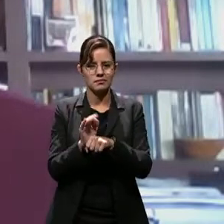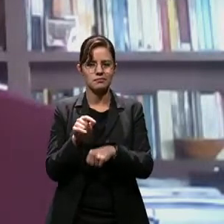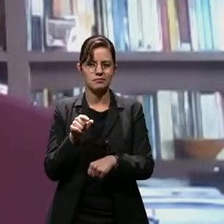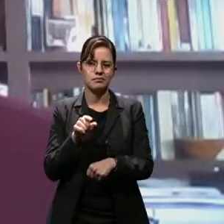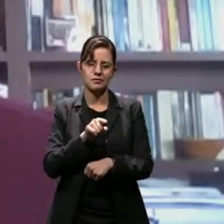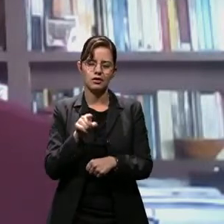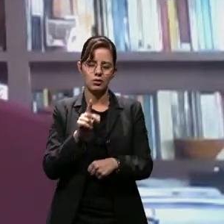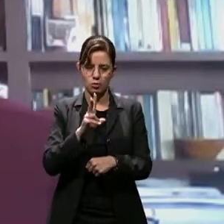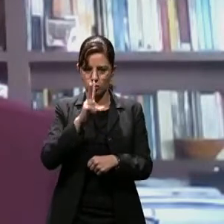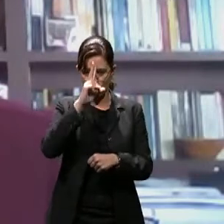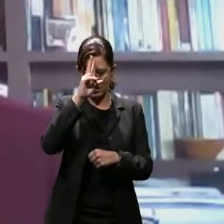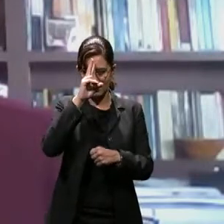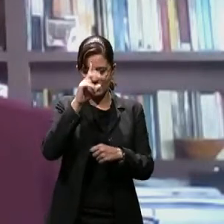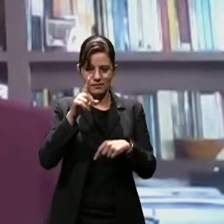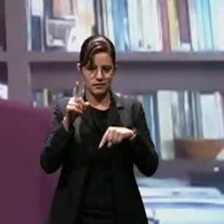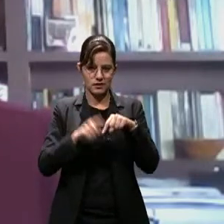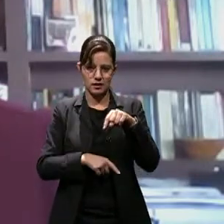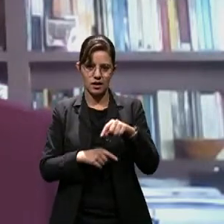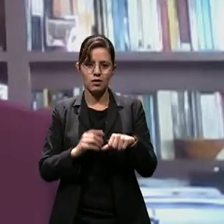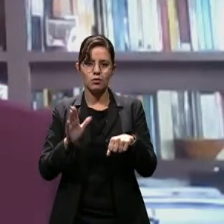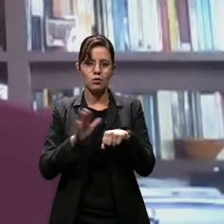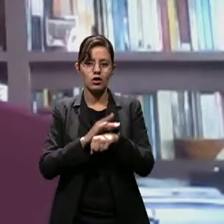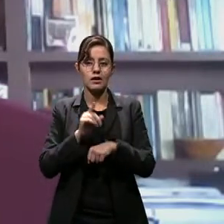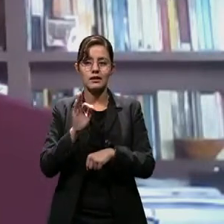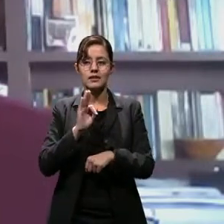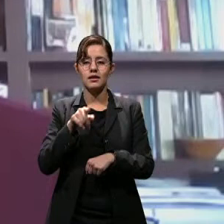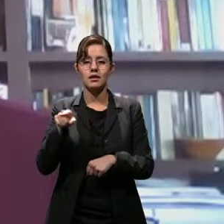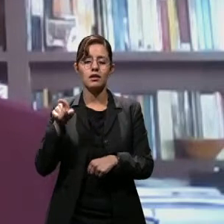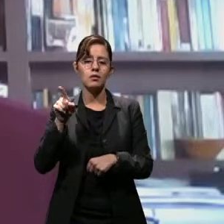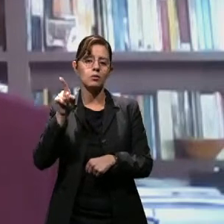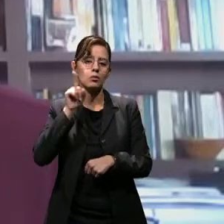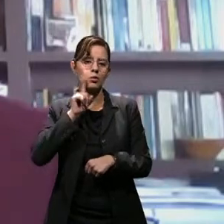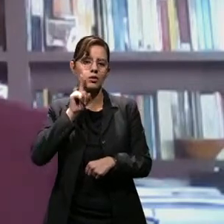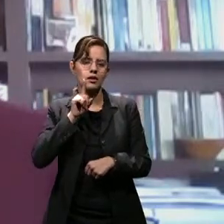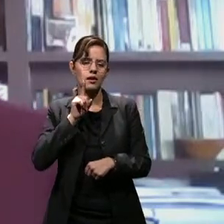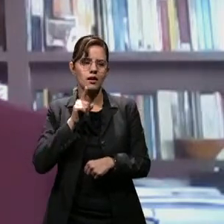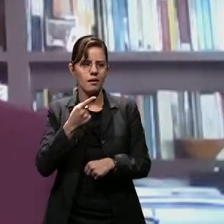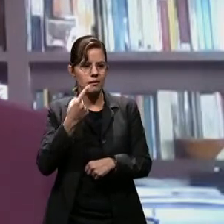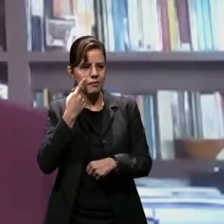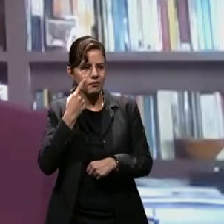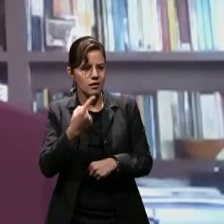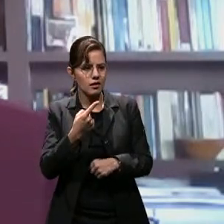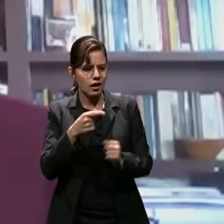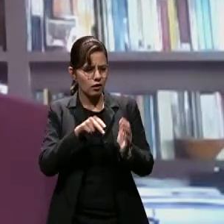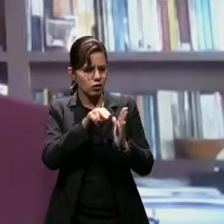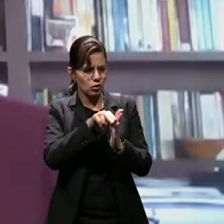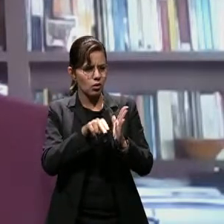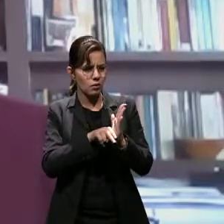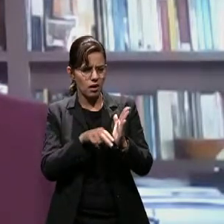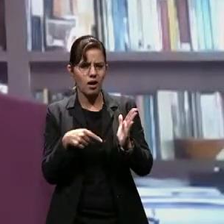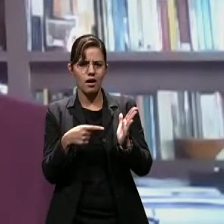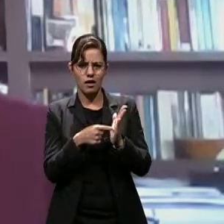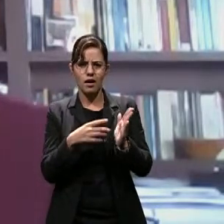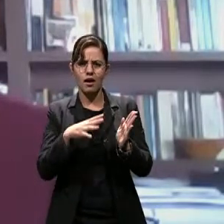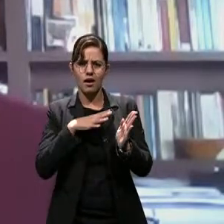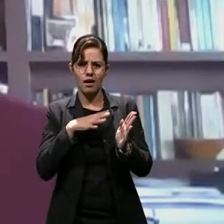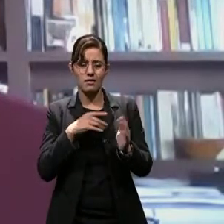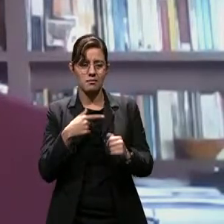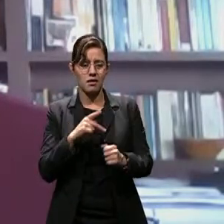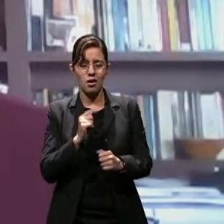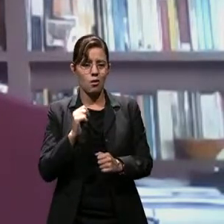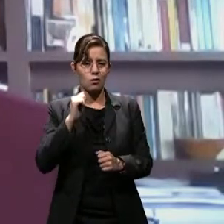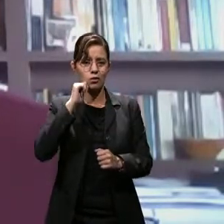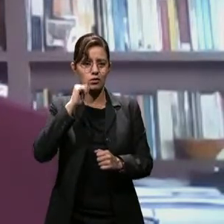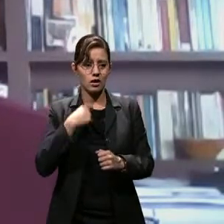regulative frameworks if the message that women are receiving by applying it is that it continues to be